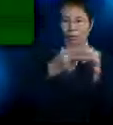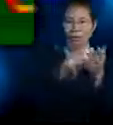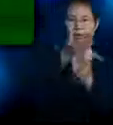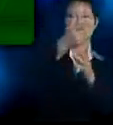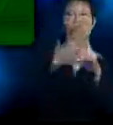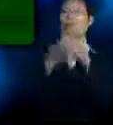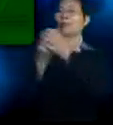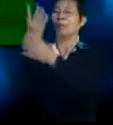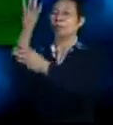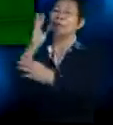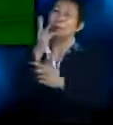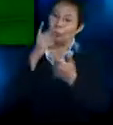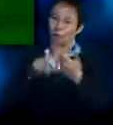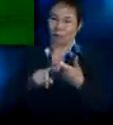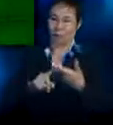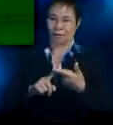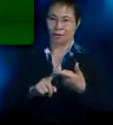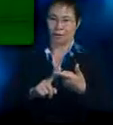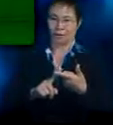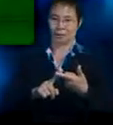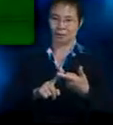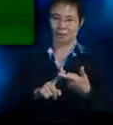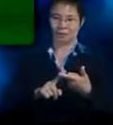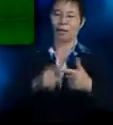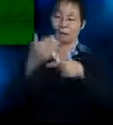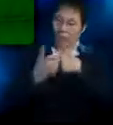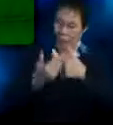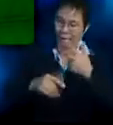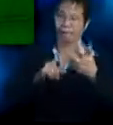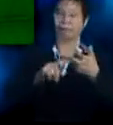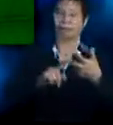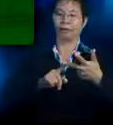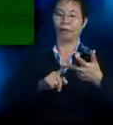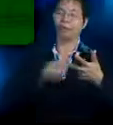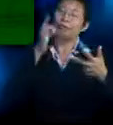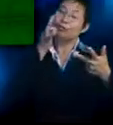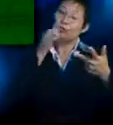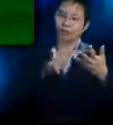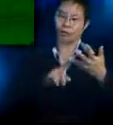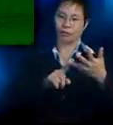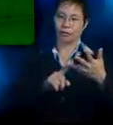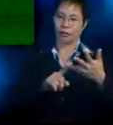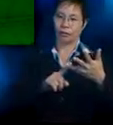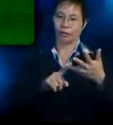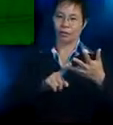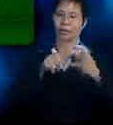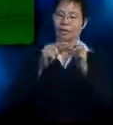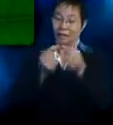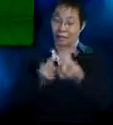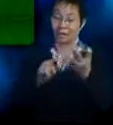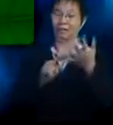from plants: rice, bread, fruits,